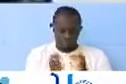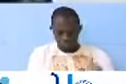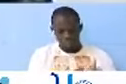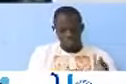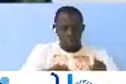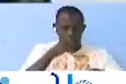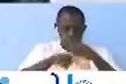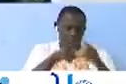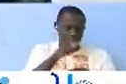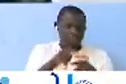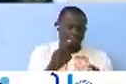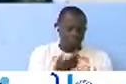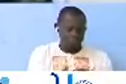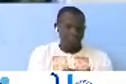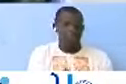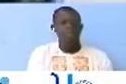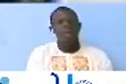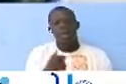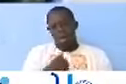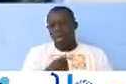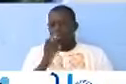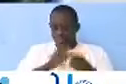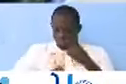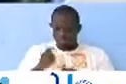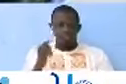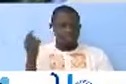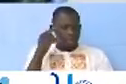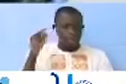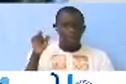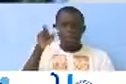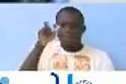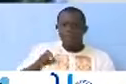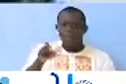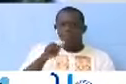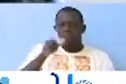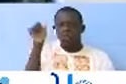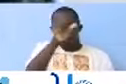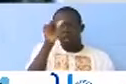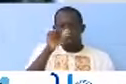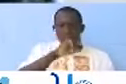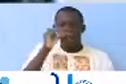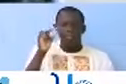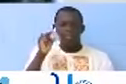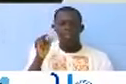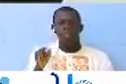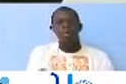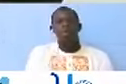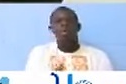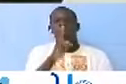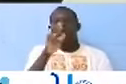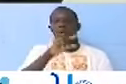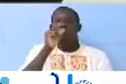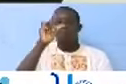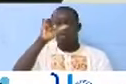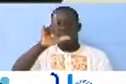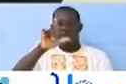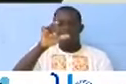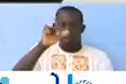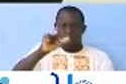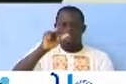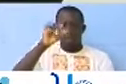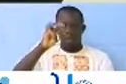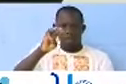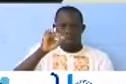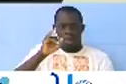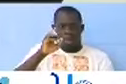that. Madu fan to mwe. I heard another person's name. Minto mu Lamindawati. Who is Lamin